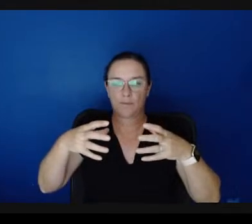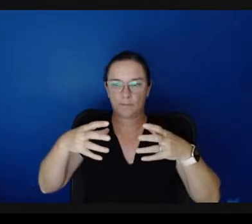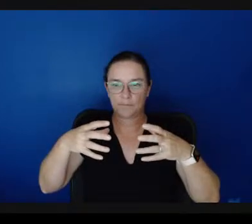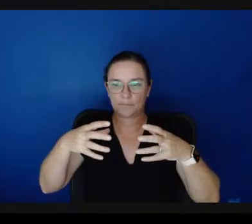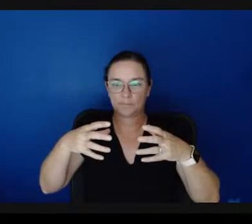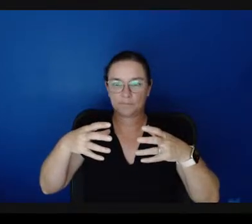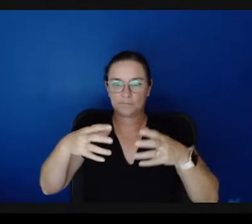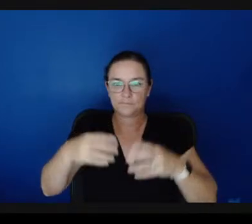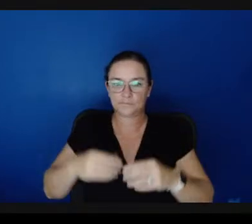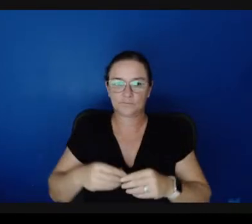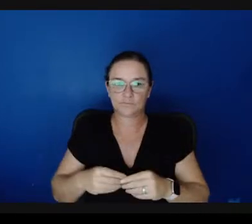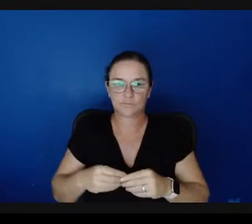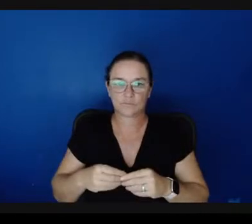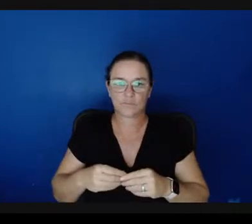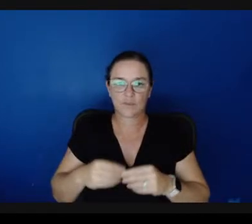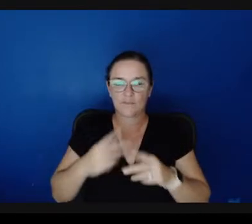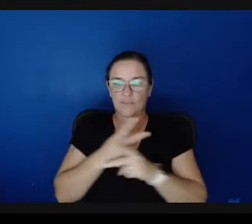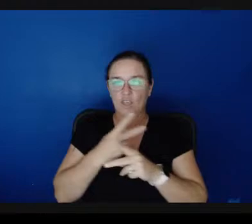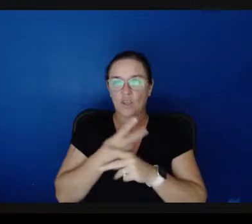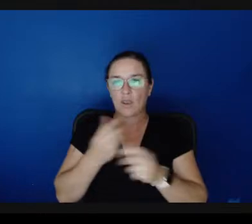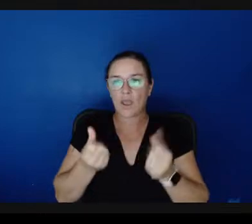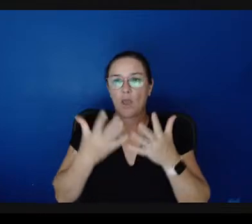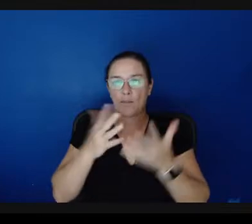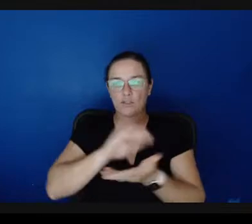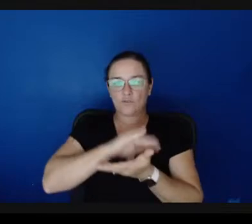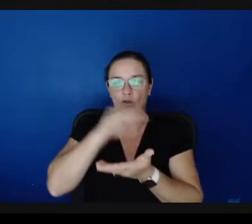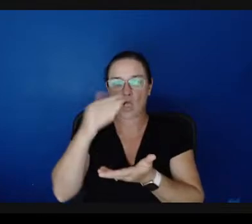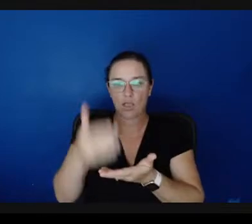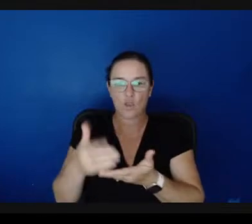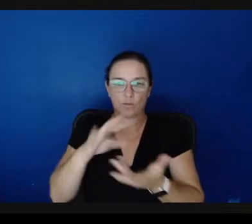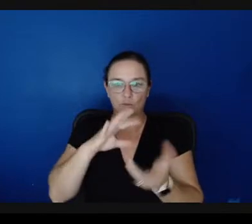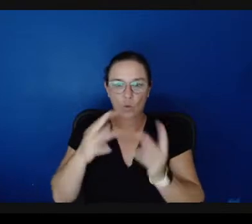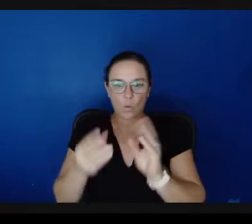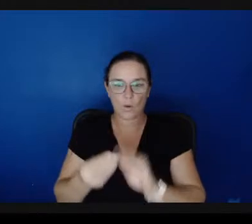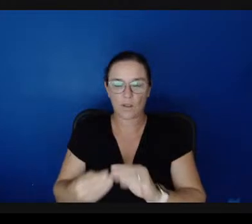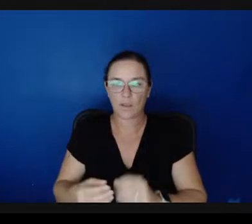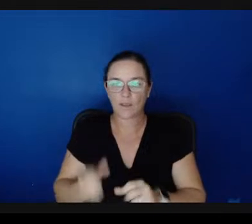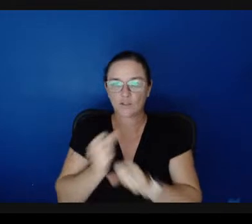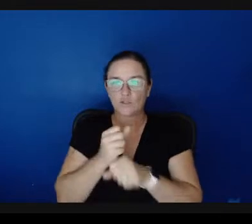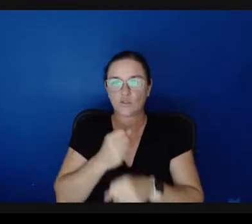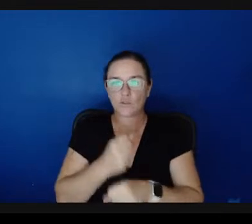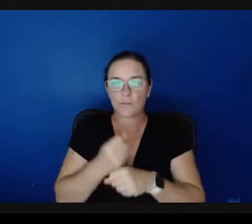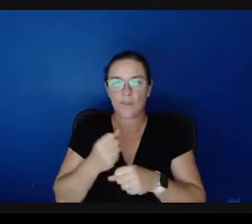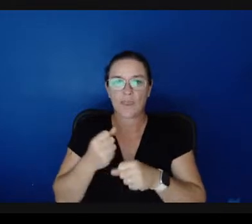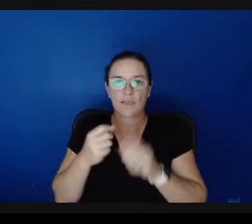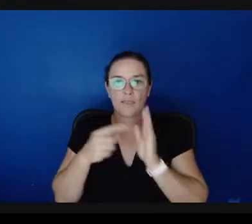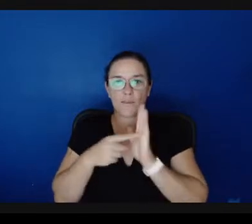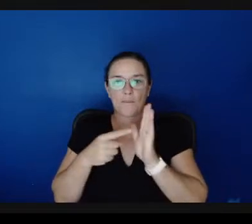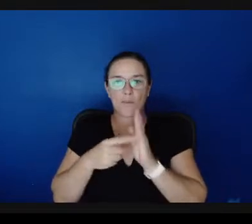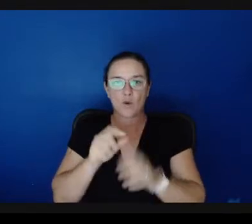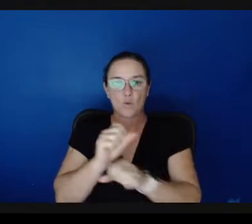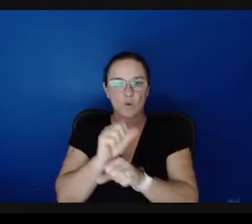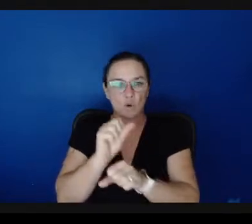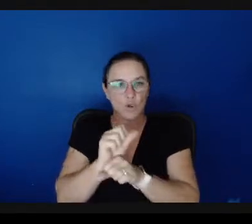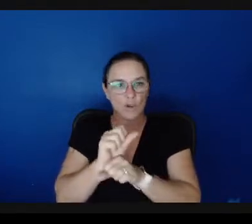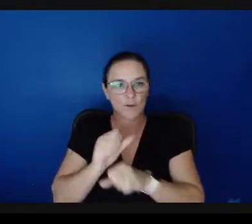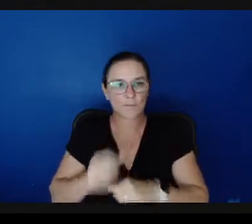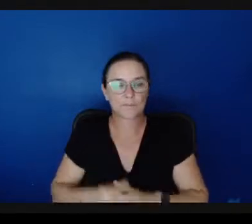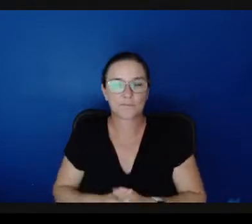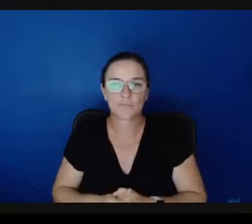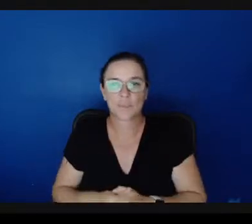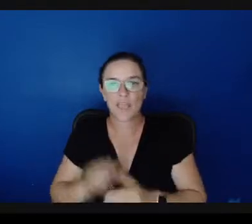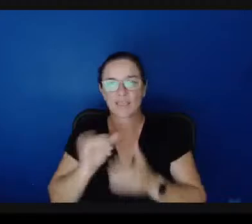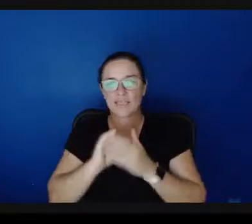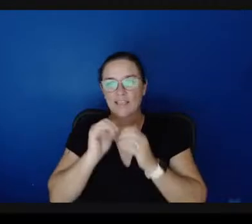for how much volume is coming into it altogether to make the model actually work. So that is how